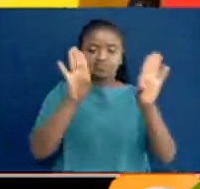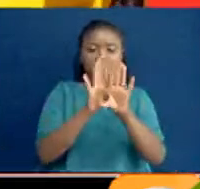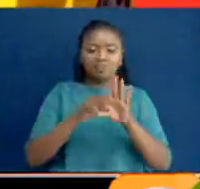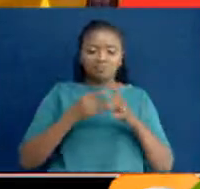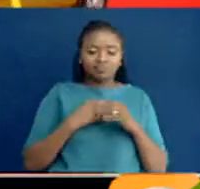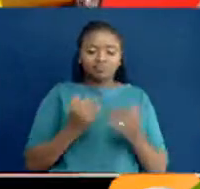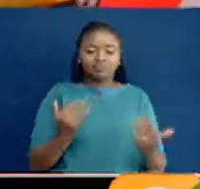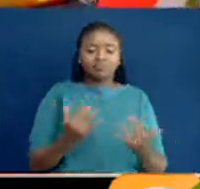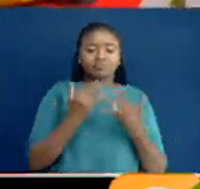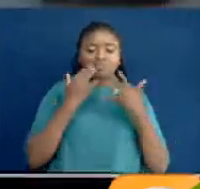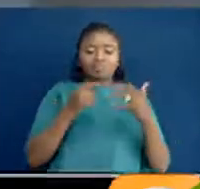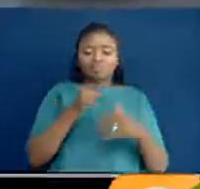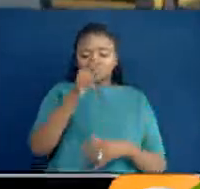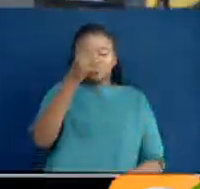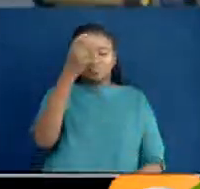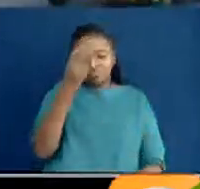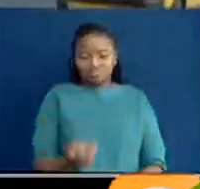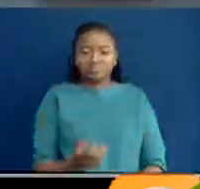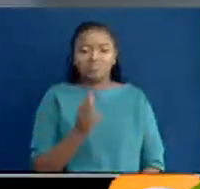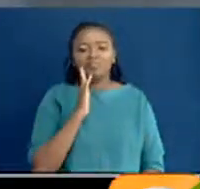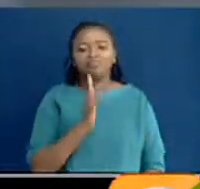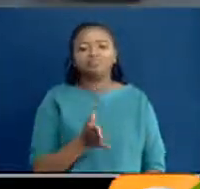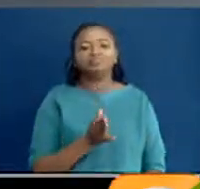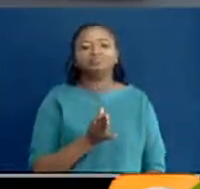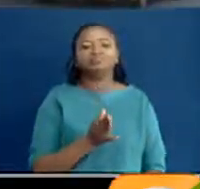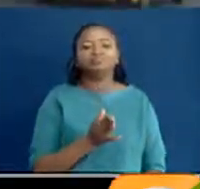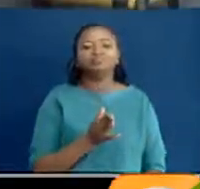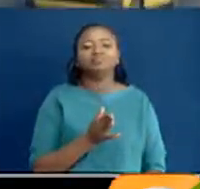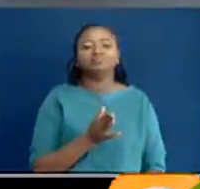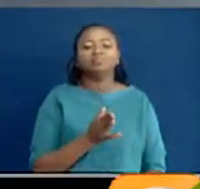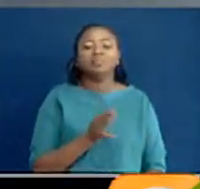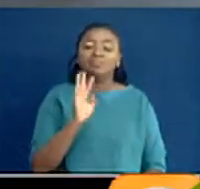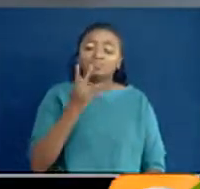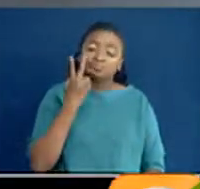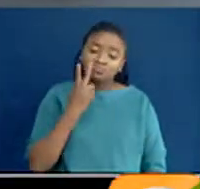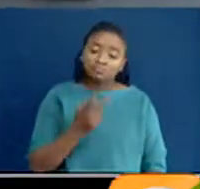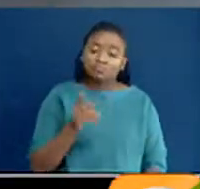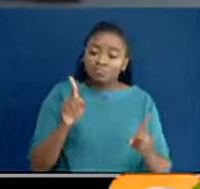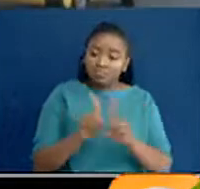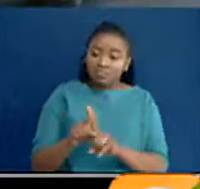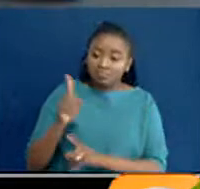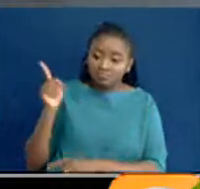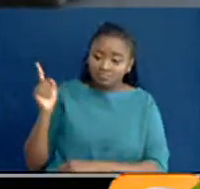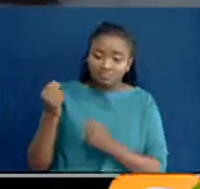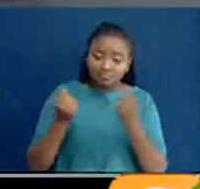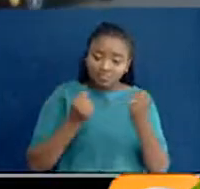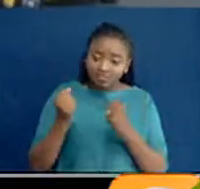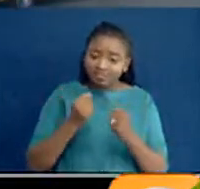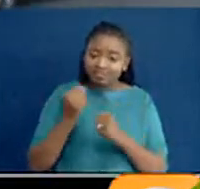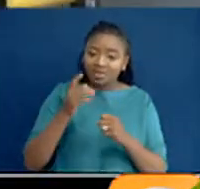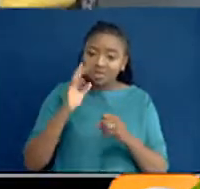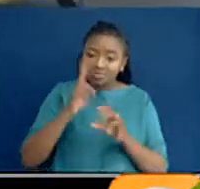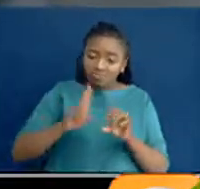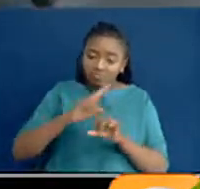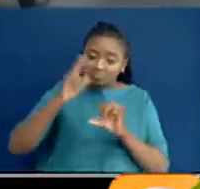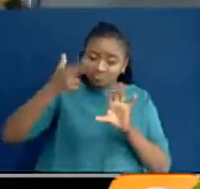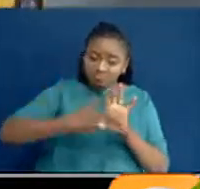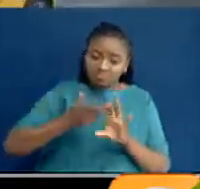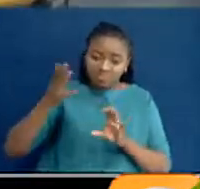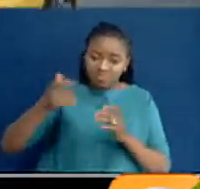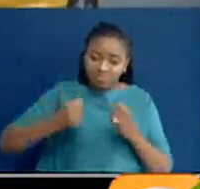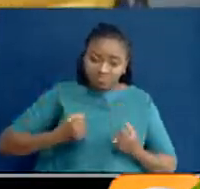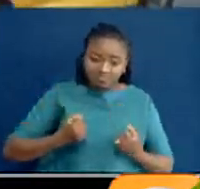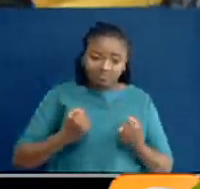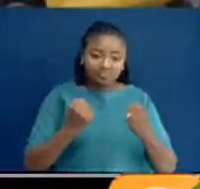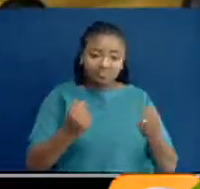are doing. They are the reason why our rivers are drying. They are the reason why we have sicknesses, like CS has